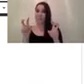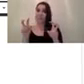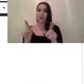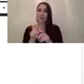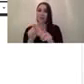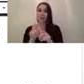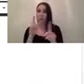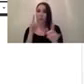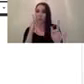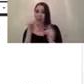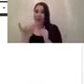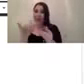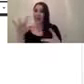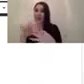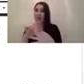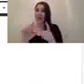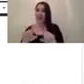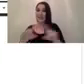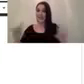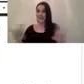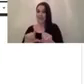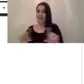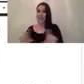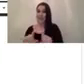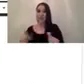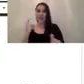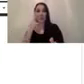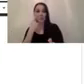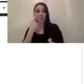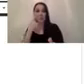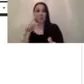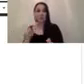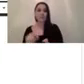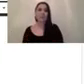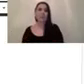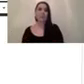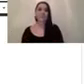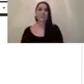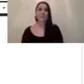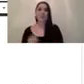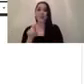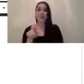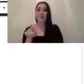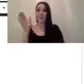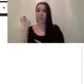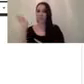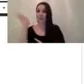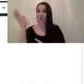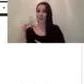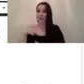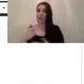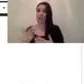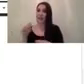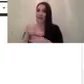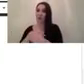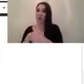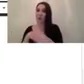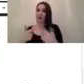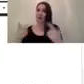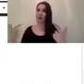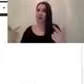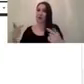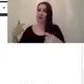check these links down here. This presentation involves a lot of deep topics, but